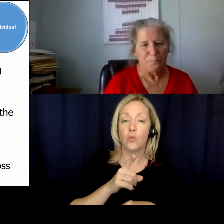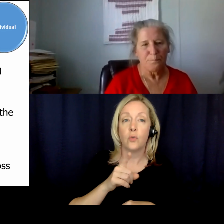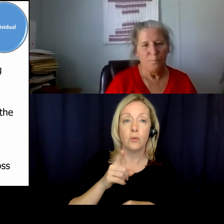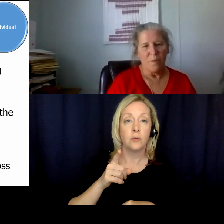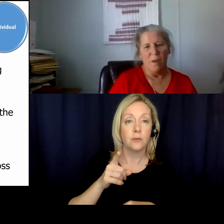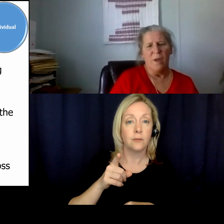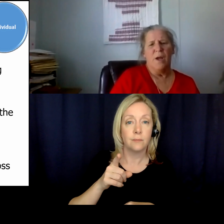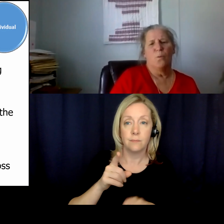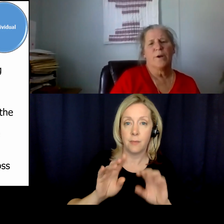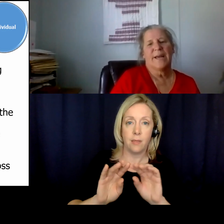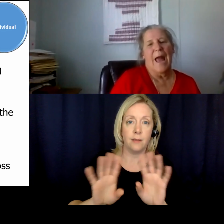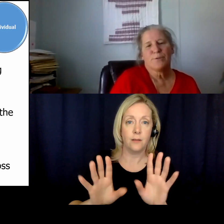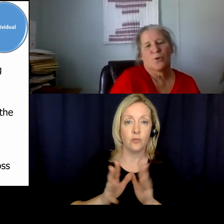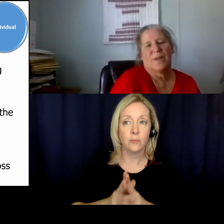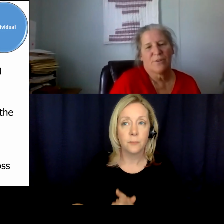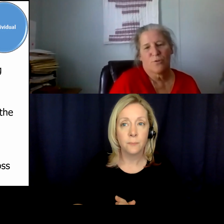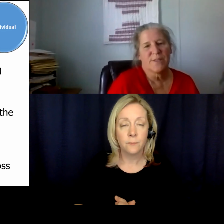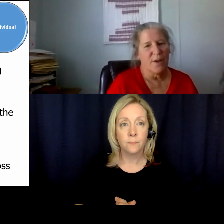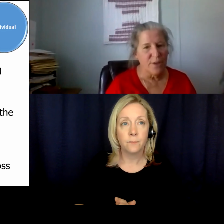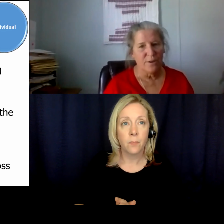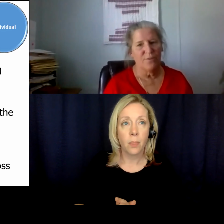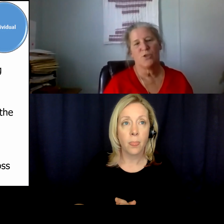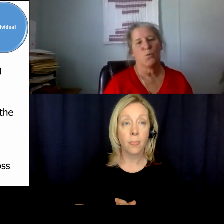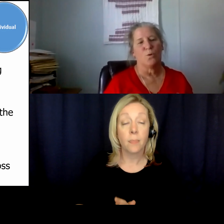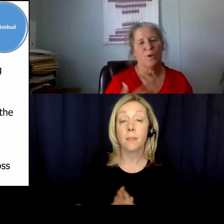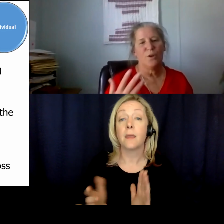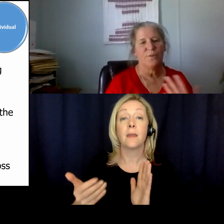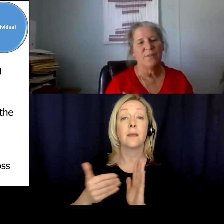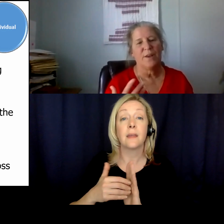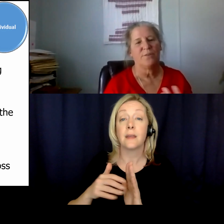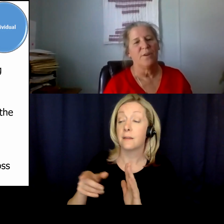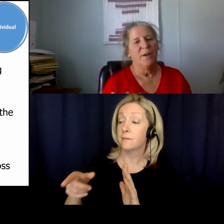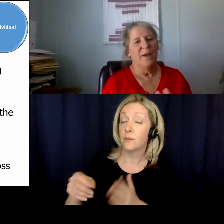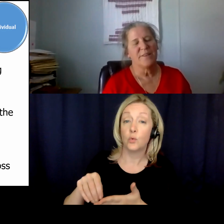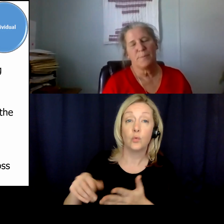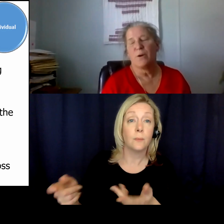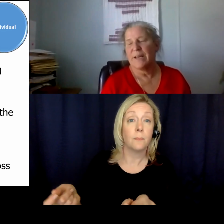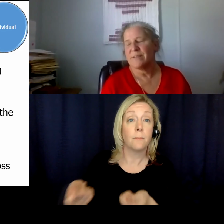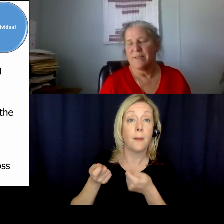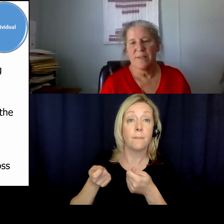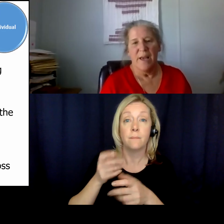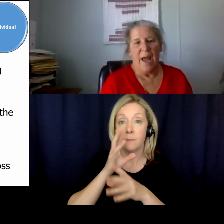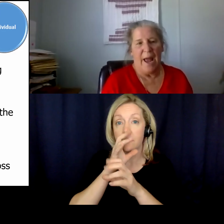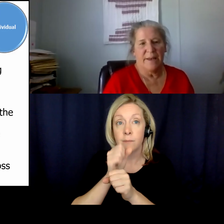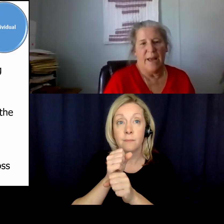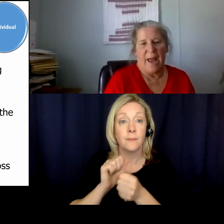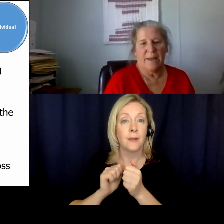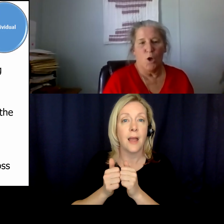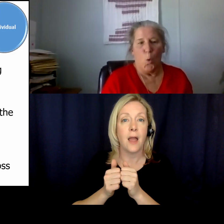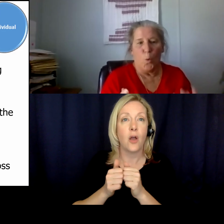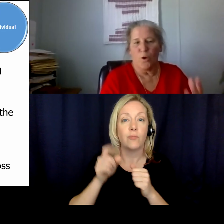it. We're going to capture the interest of the individual using these experiences,